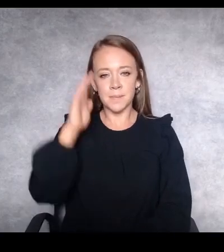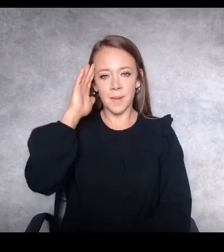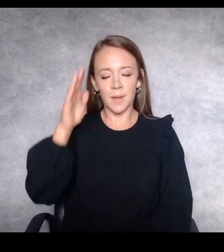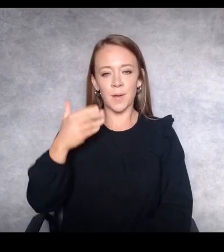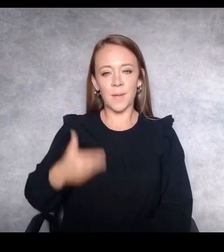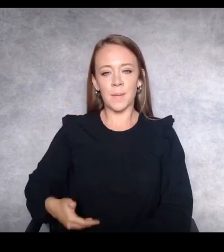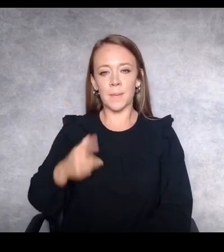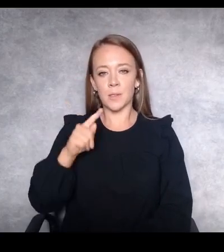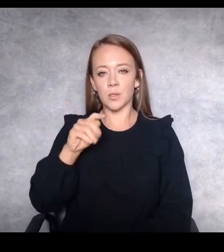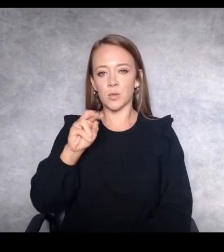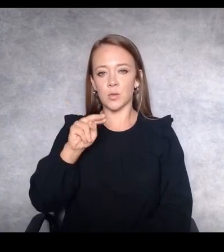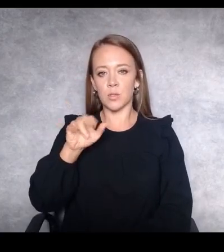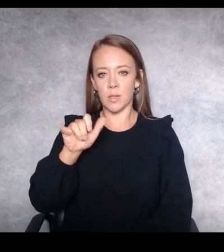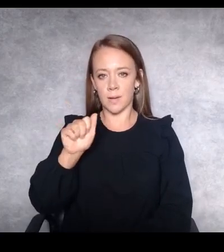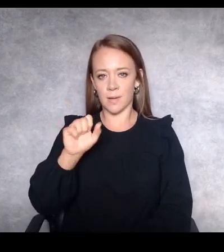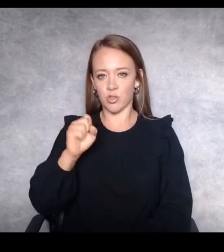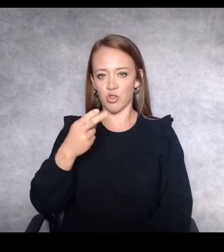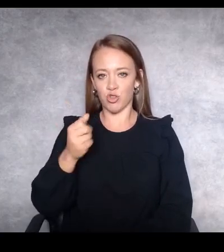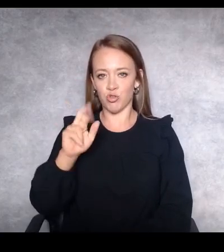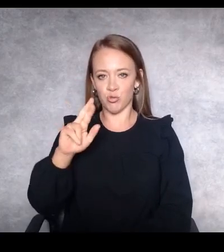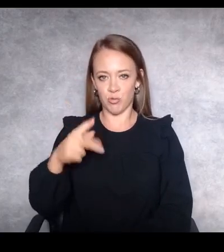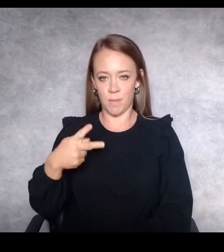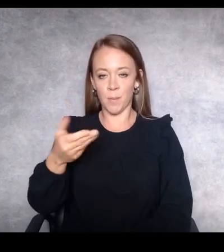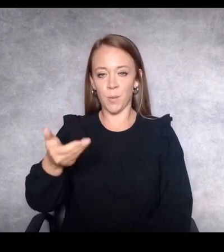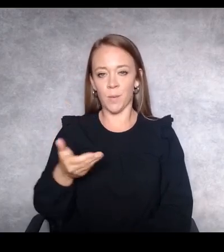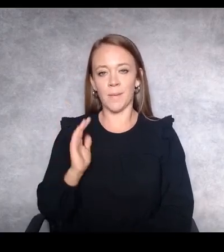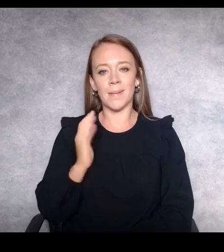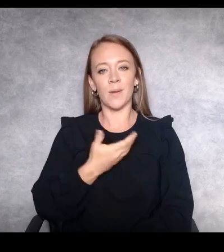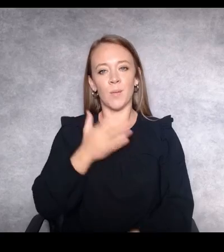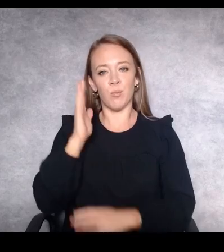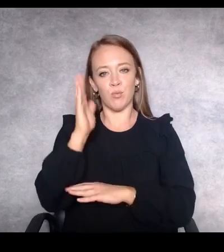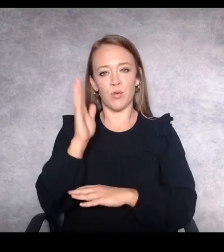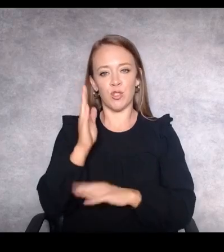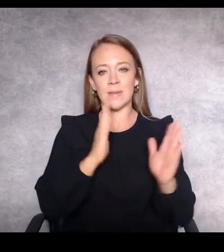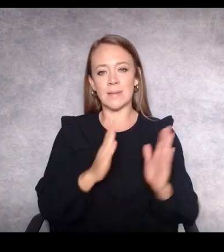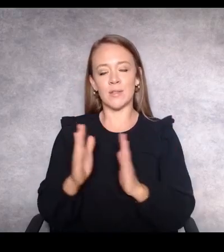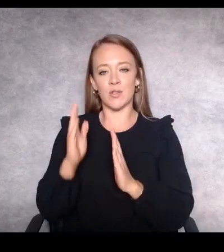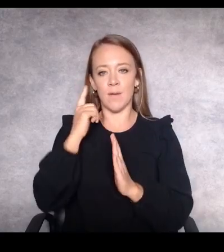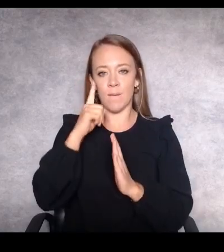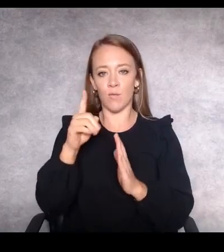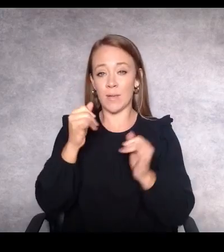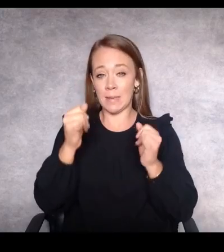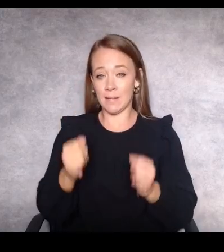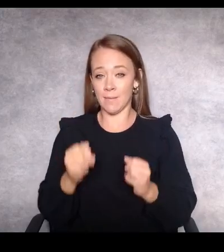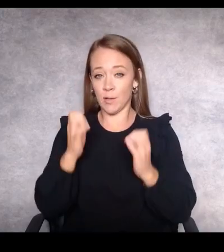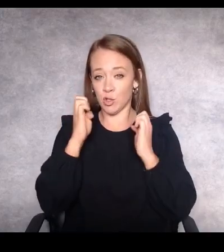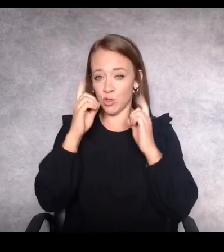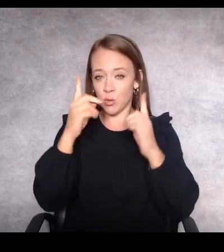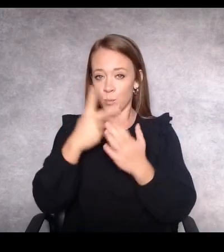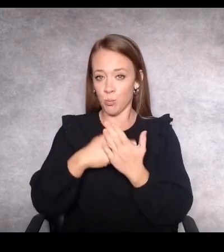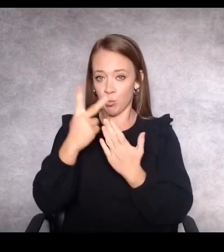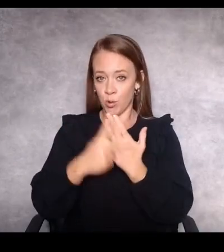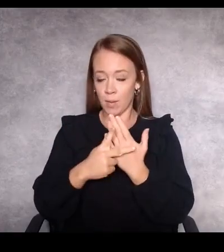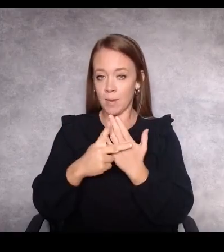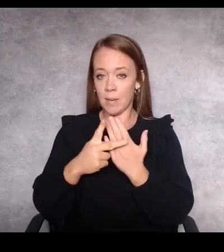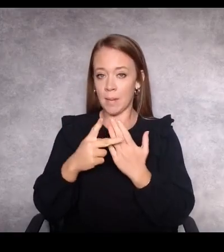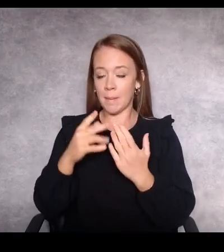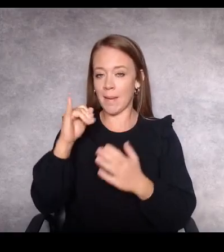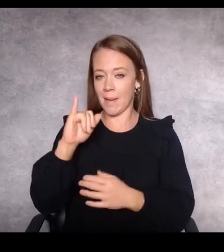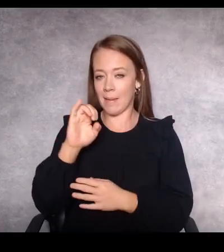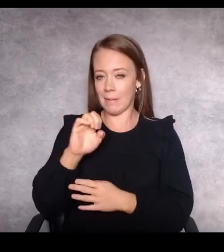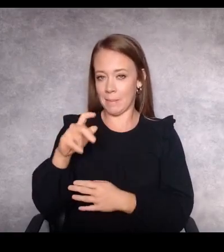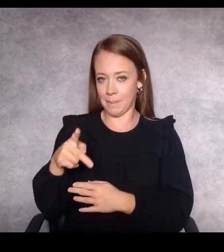Hello, I'm Tanya Sharp. Welcome to this presentation of our series on Individual Education Program,